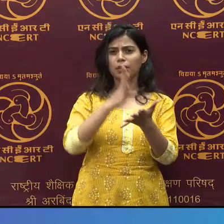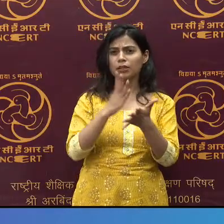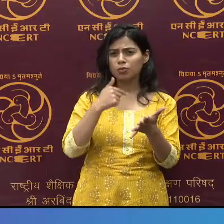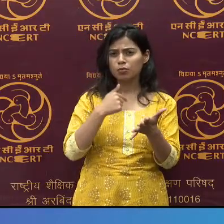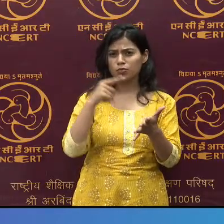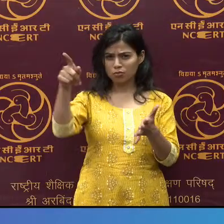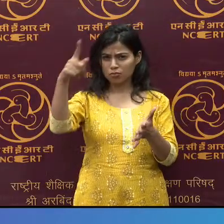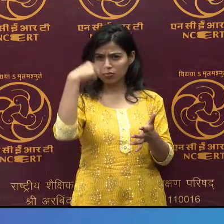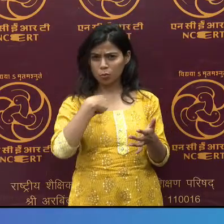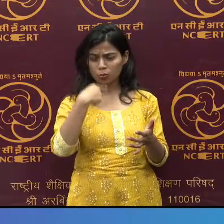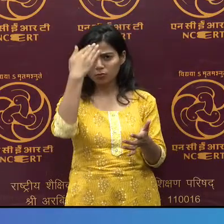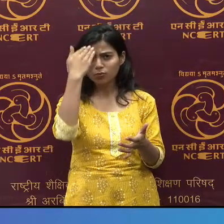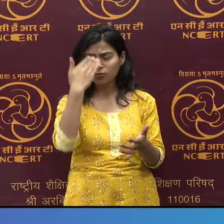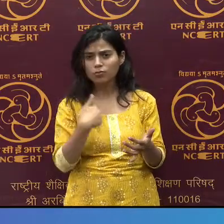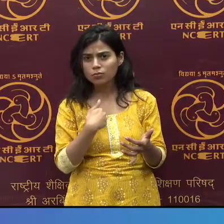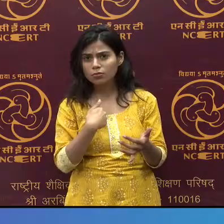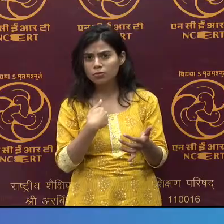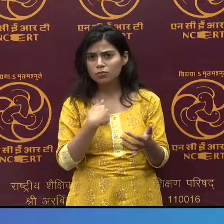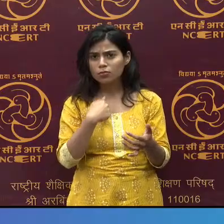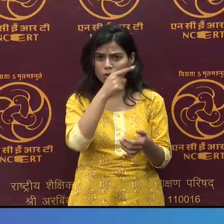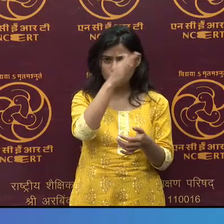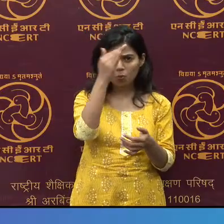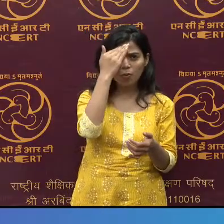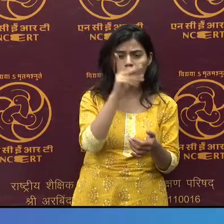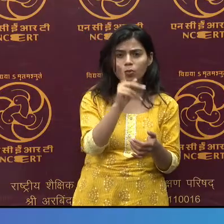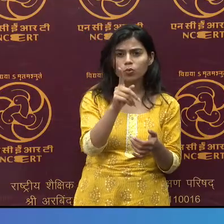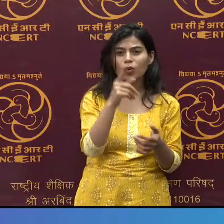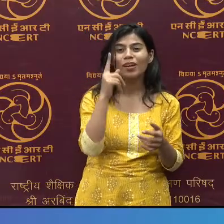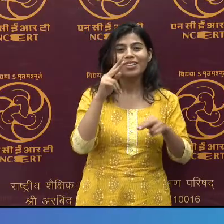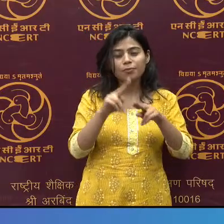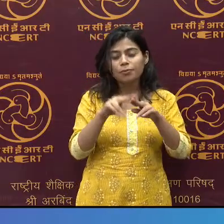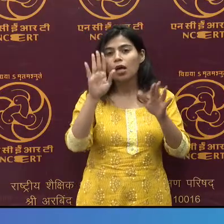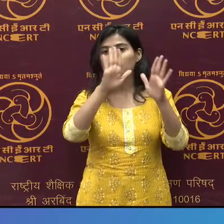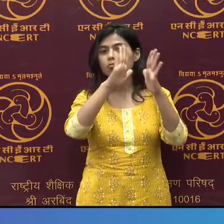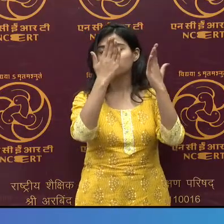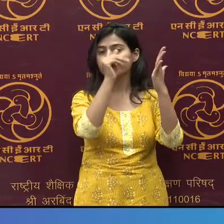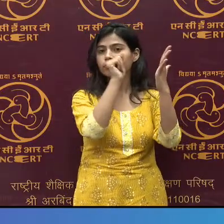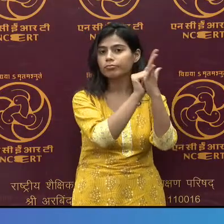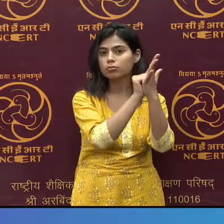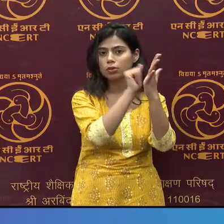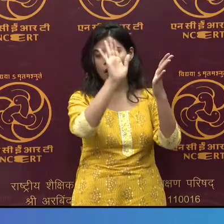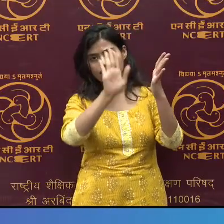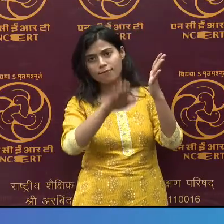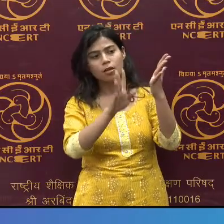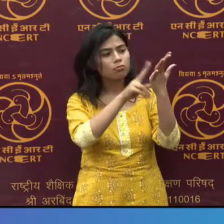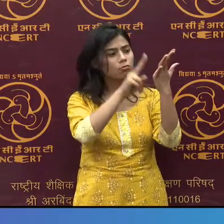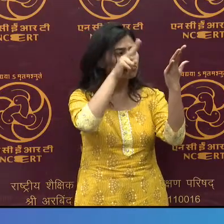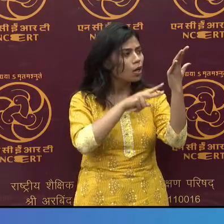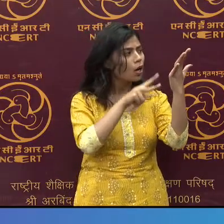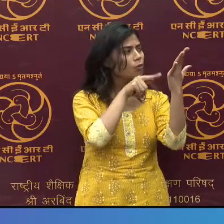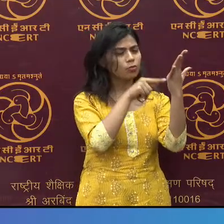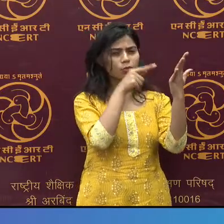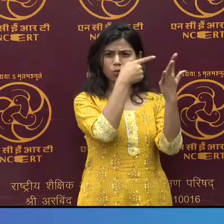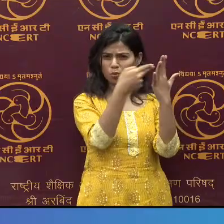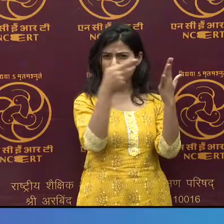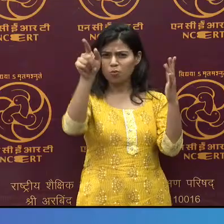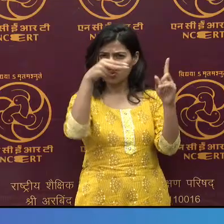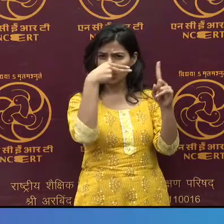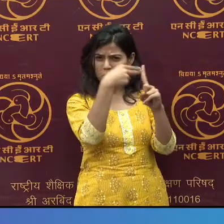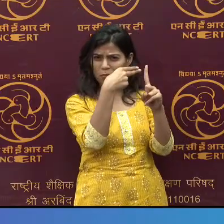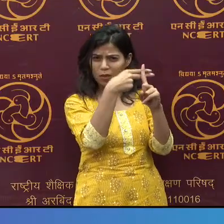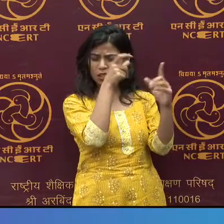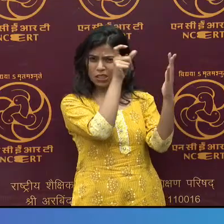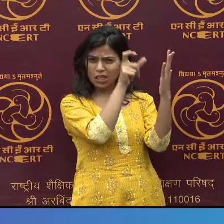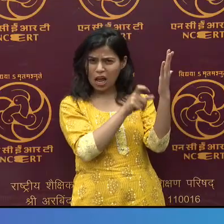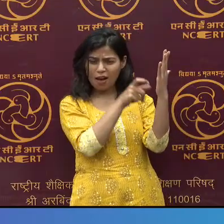me? Right. Right? Nobody knows the writer. Even if you know me personally, one or two person might be knowing me, but hundreds of